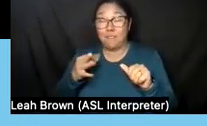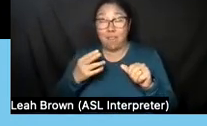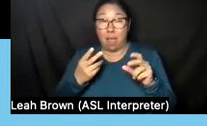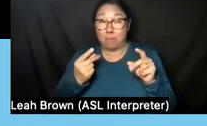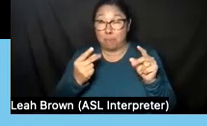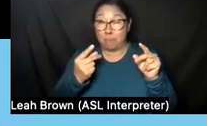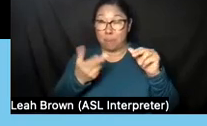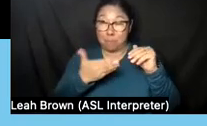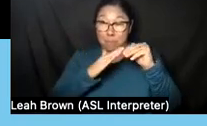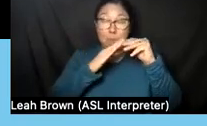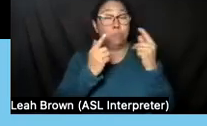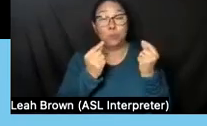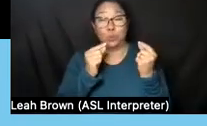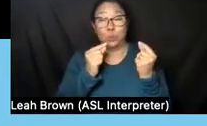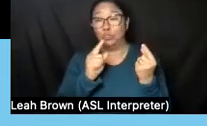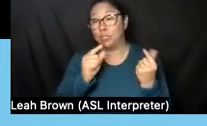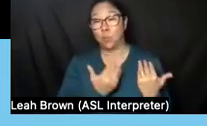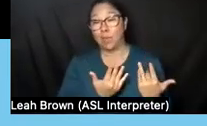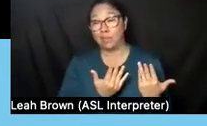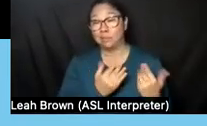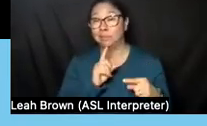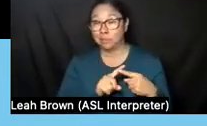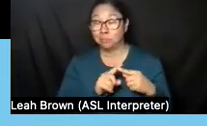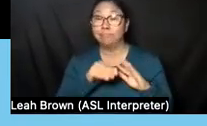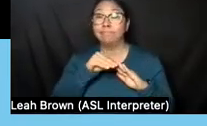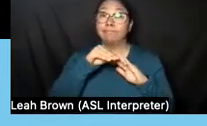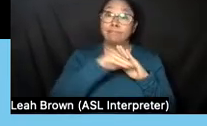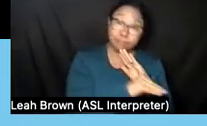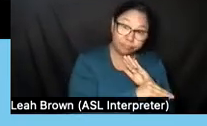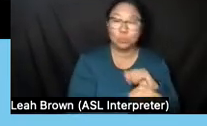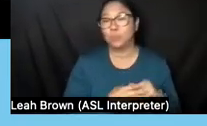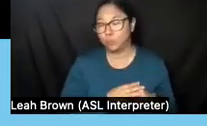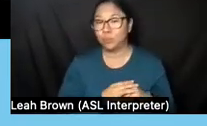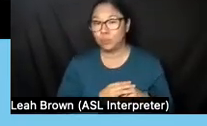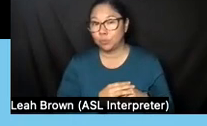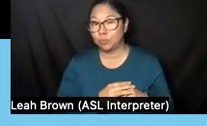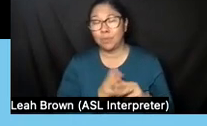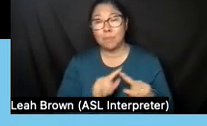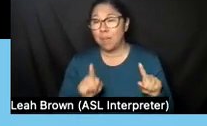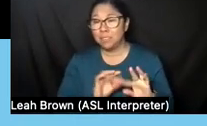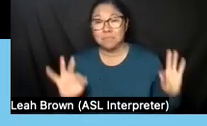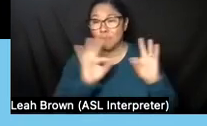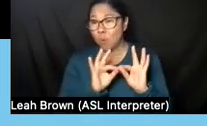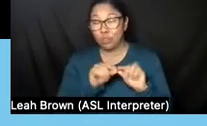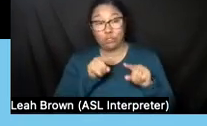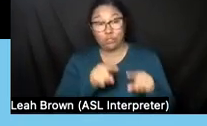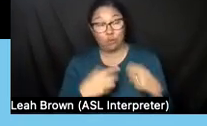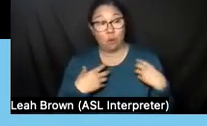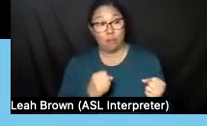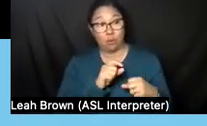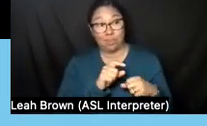wait. I know that's hard. But it's very important during the recovery stage that